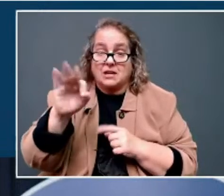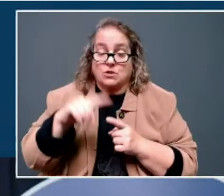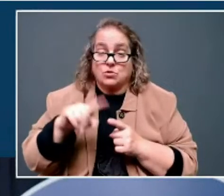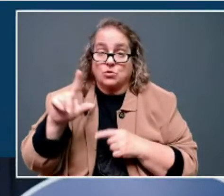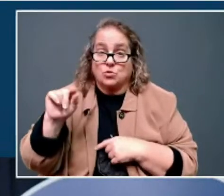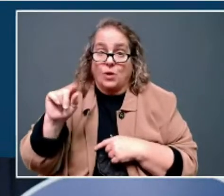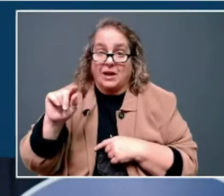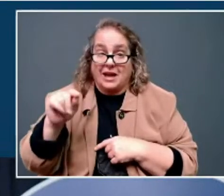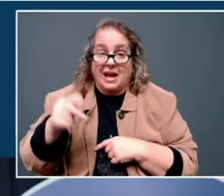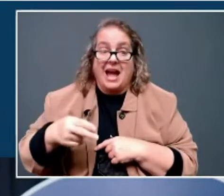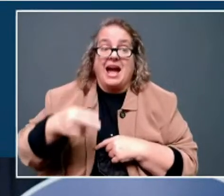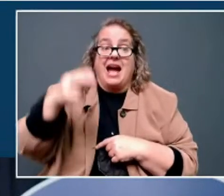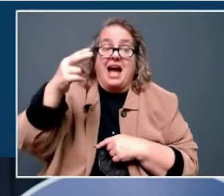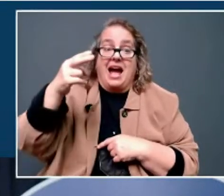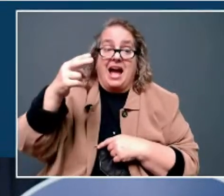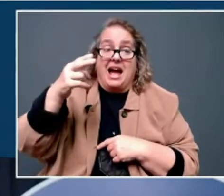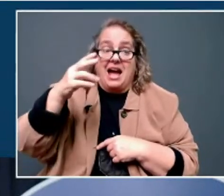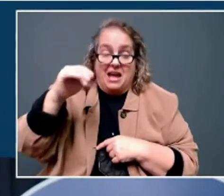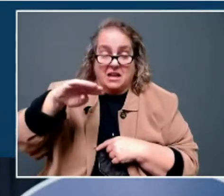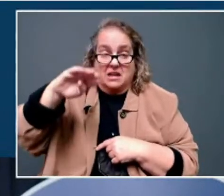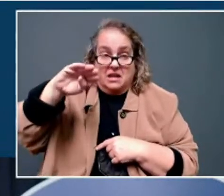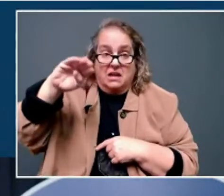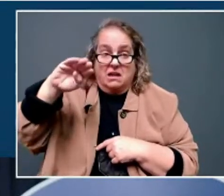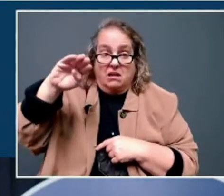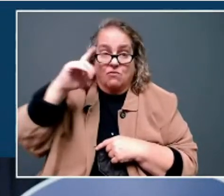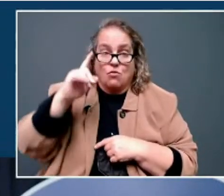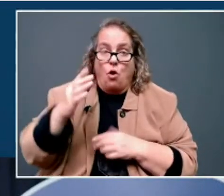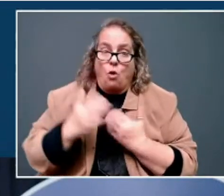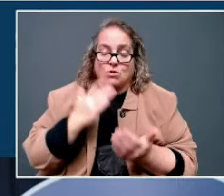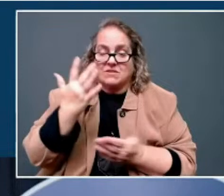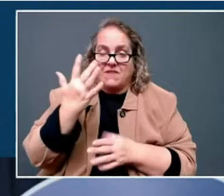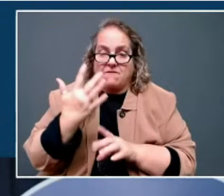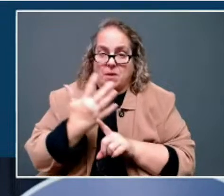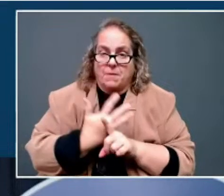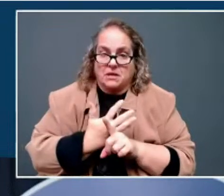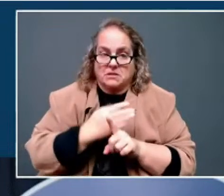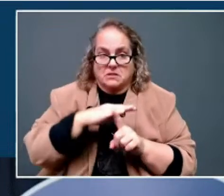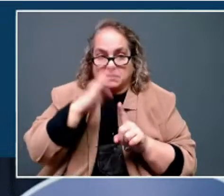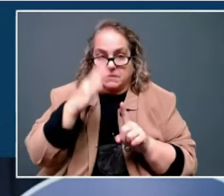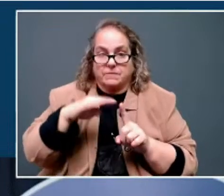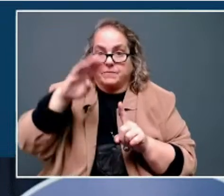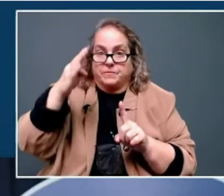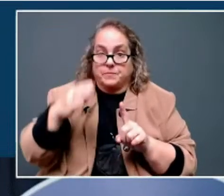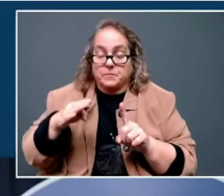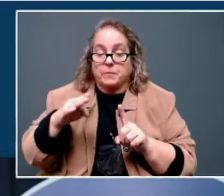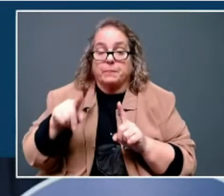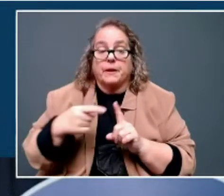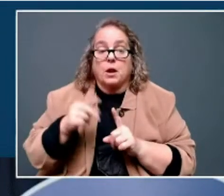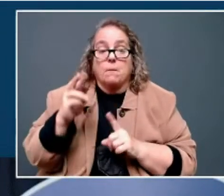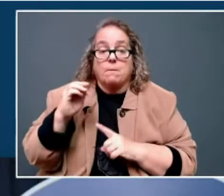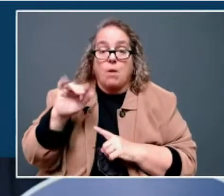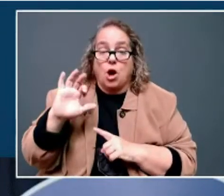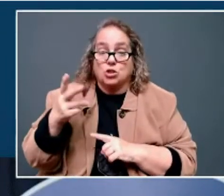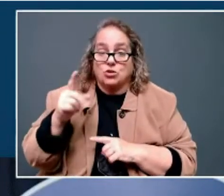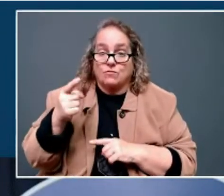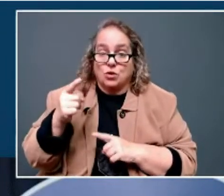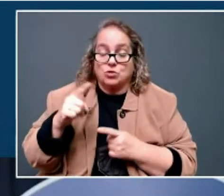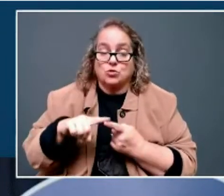and very sustained for nearly 5 months from plateau to plateau. Then from March 1st to about July